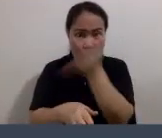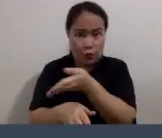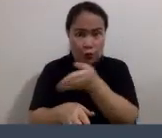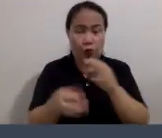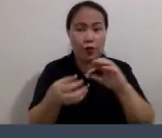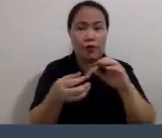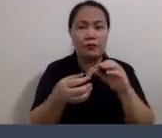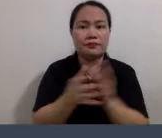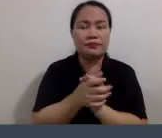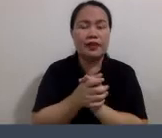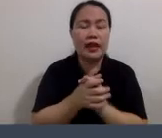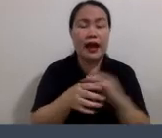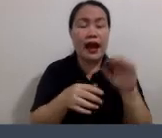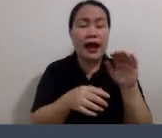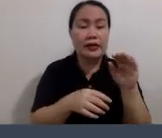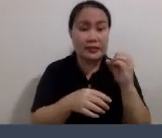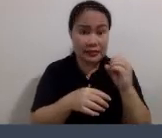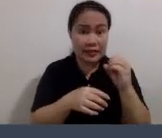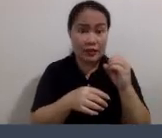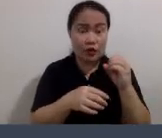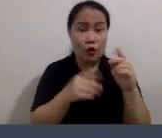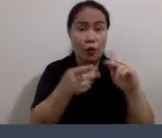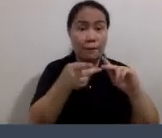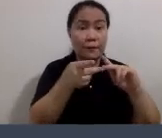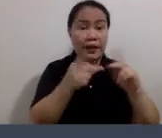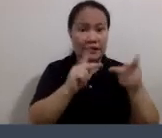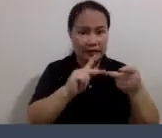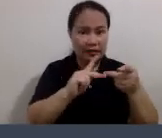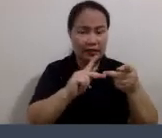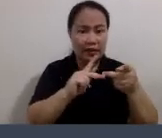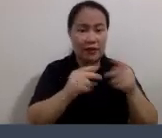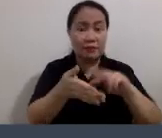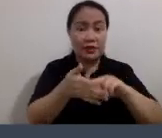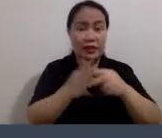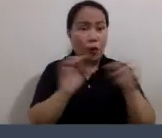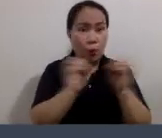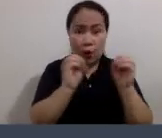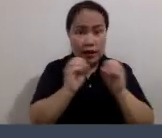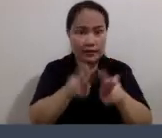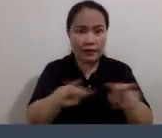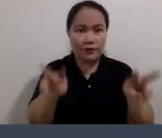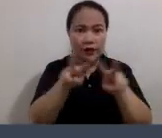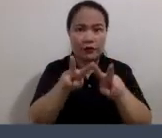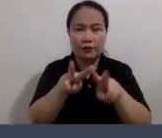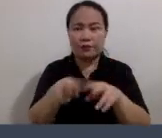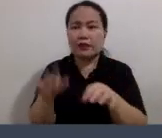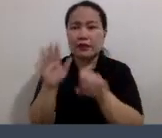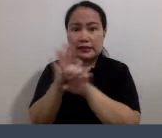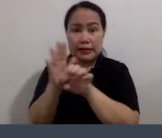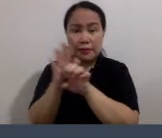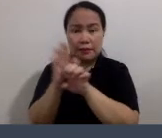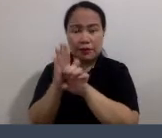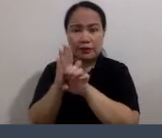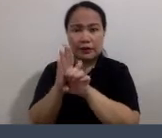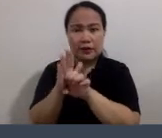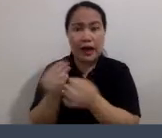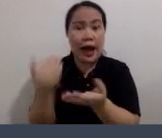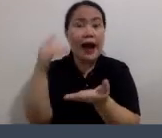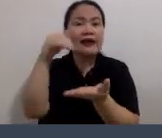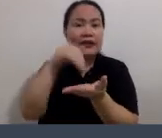that is equivalent to 0. So ibig sabihin, wala na siyang value. Okay, let's have an example. So again,